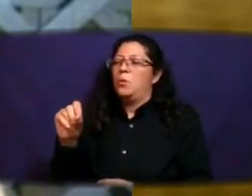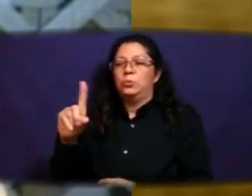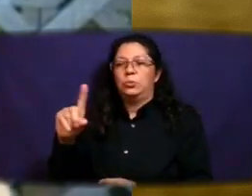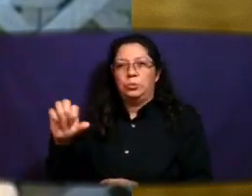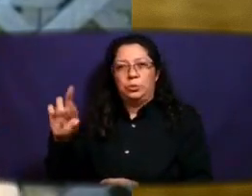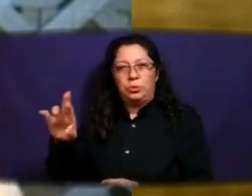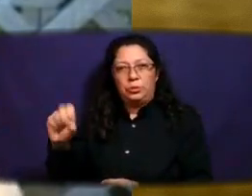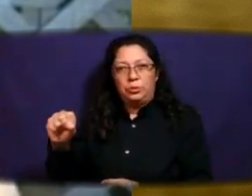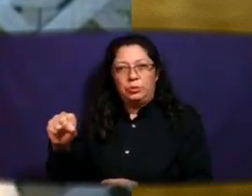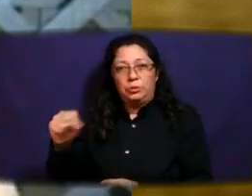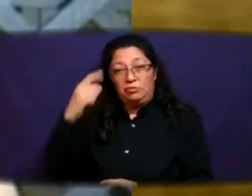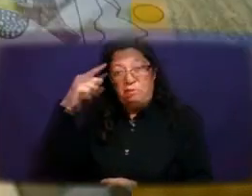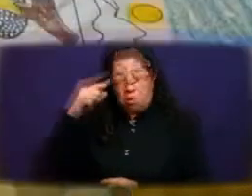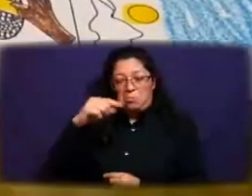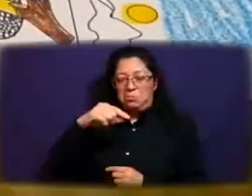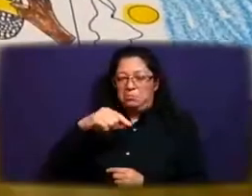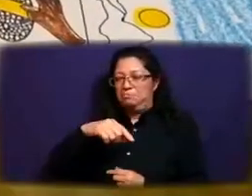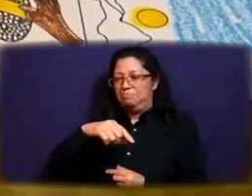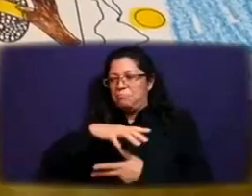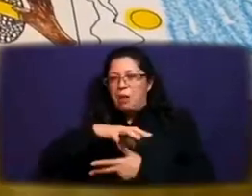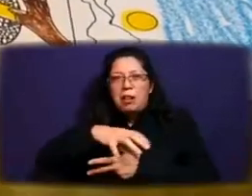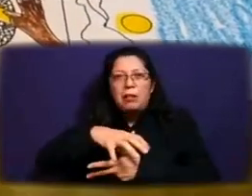for helicopters.